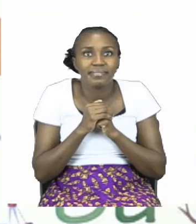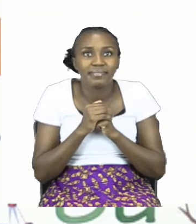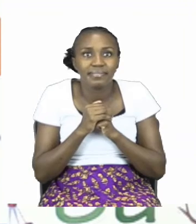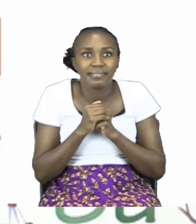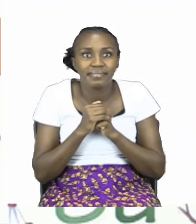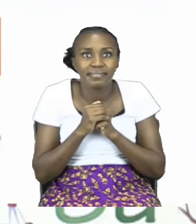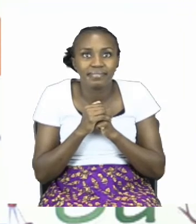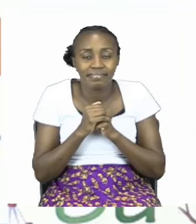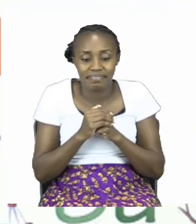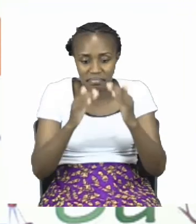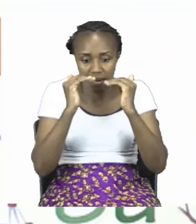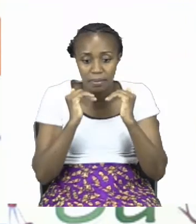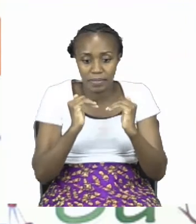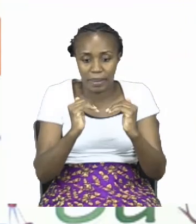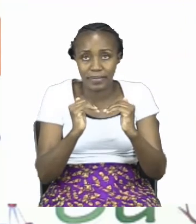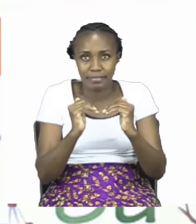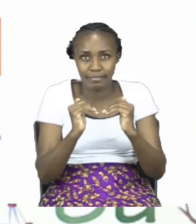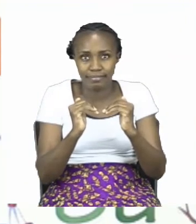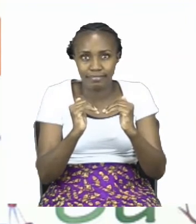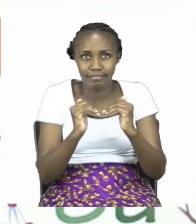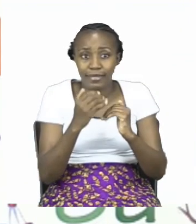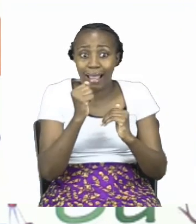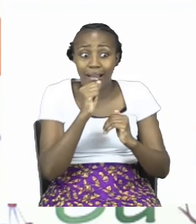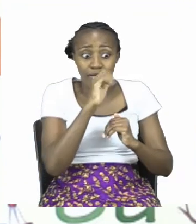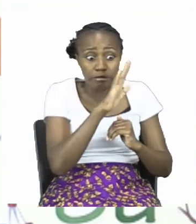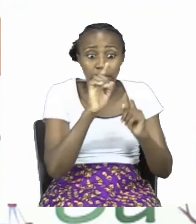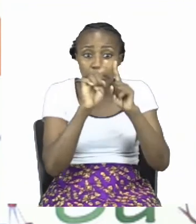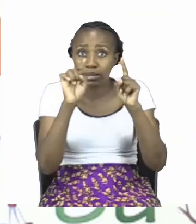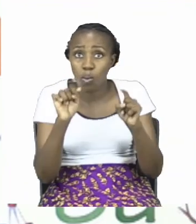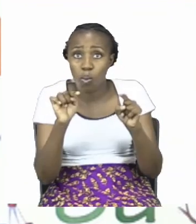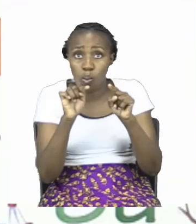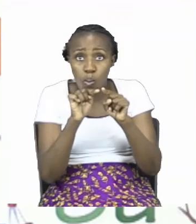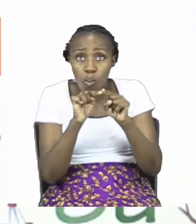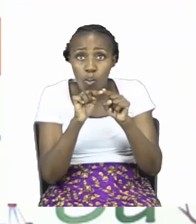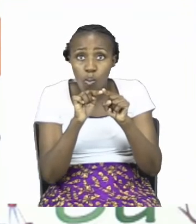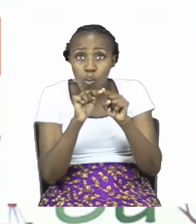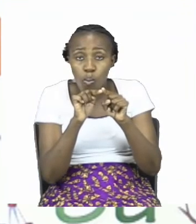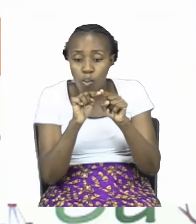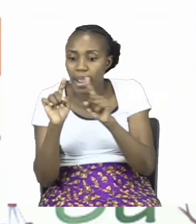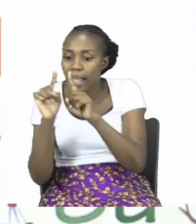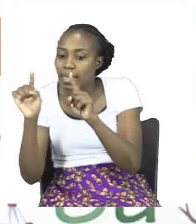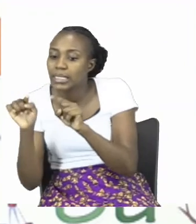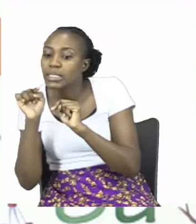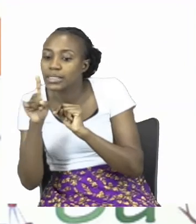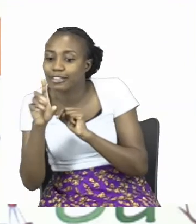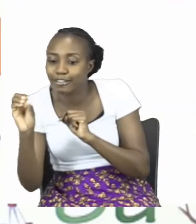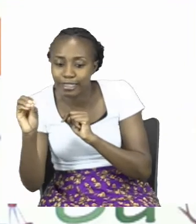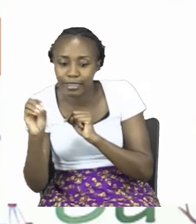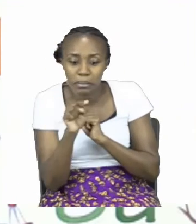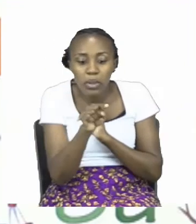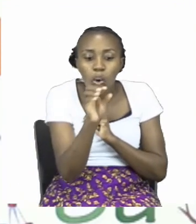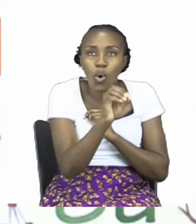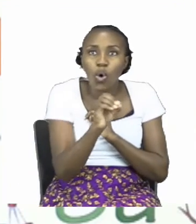Now the next one actually has its answer. The answer is 10. But